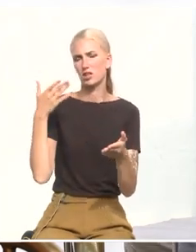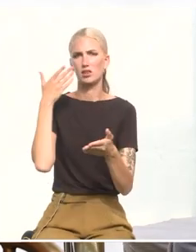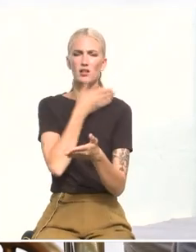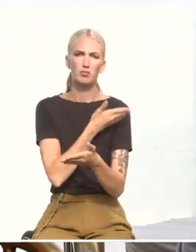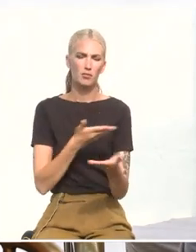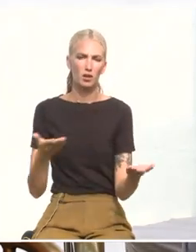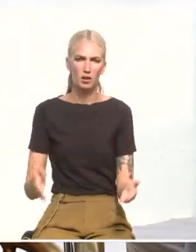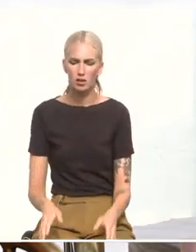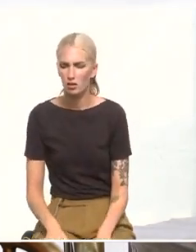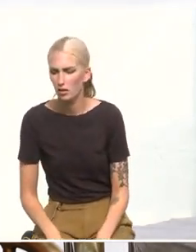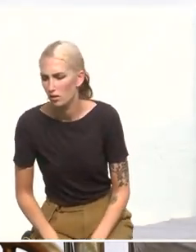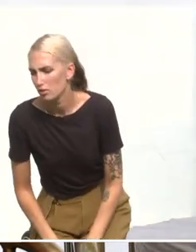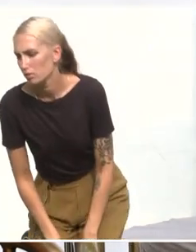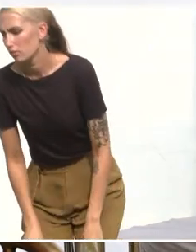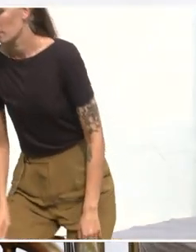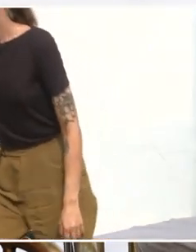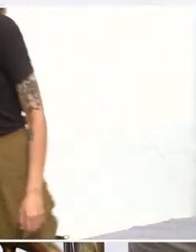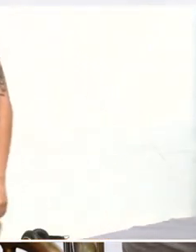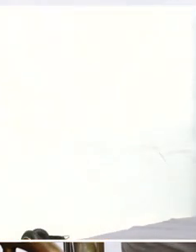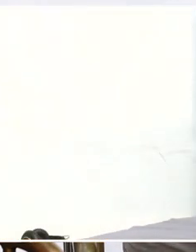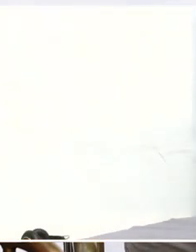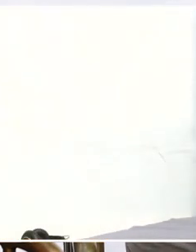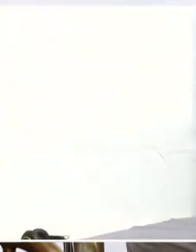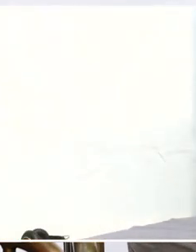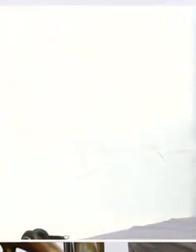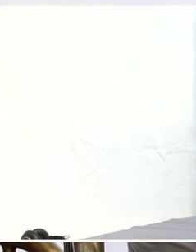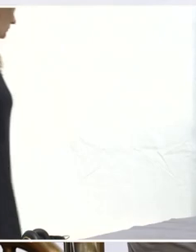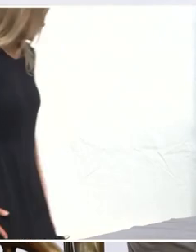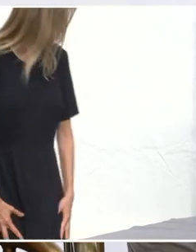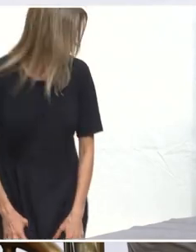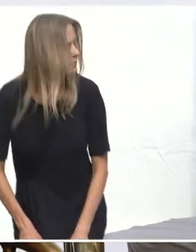that these different needs are in all of society, that